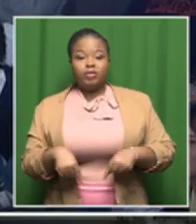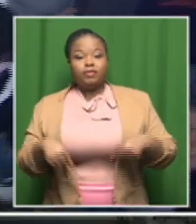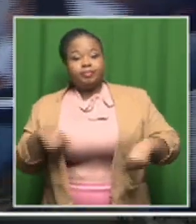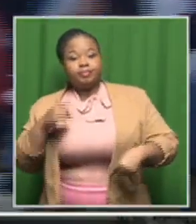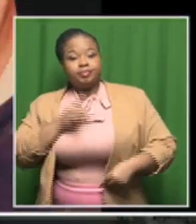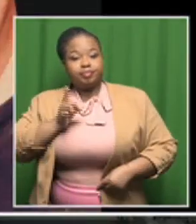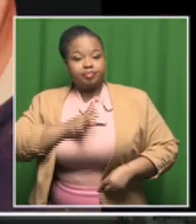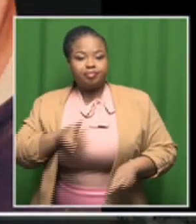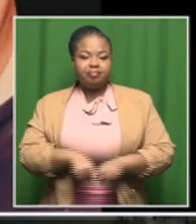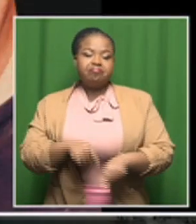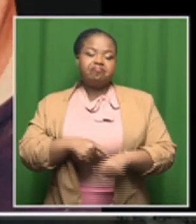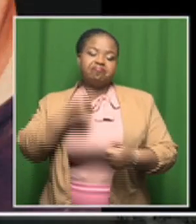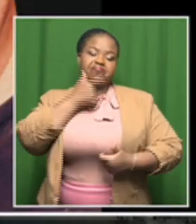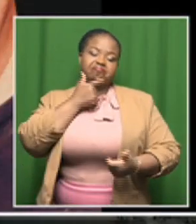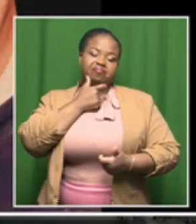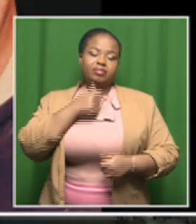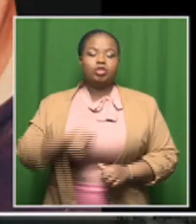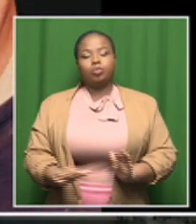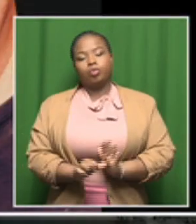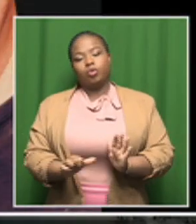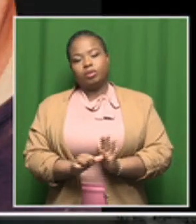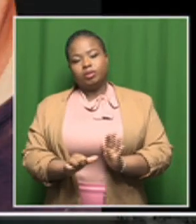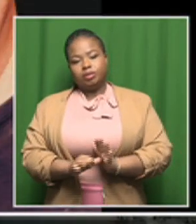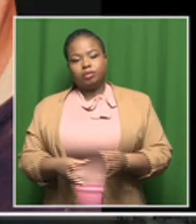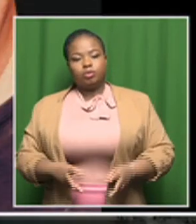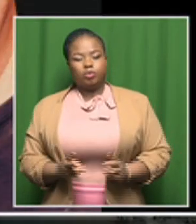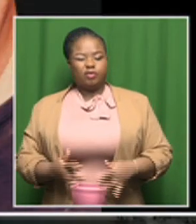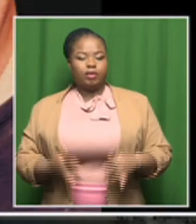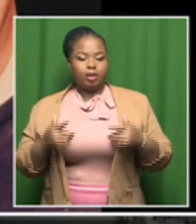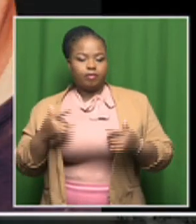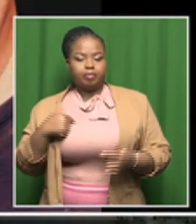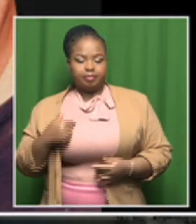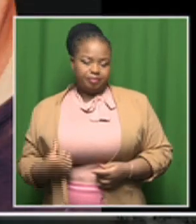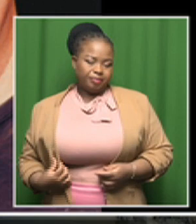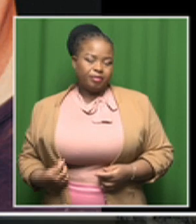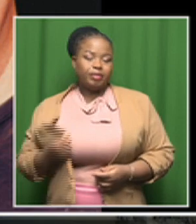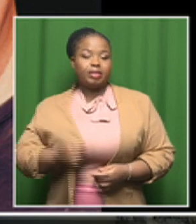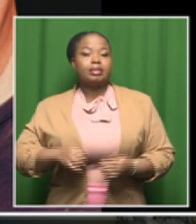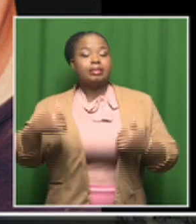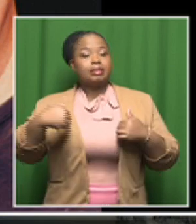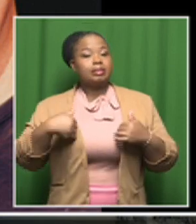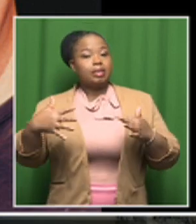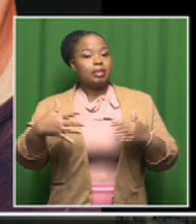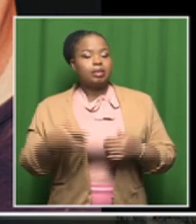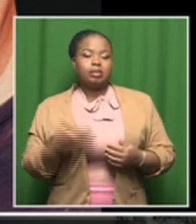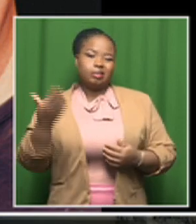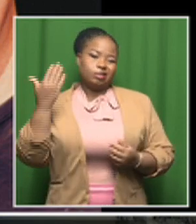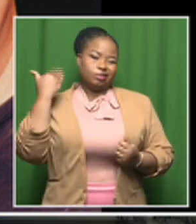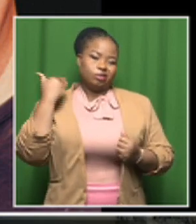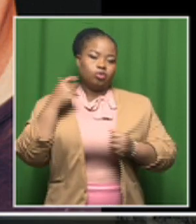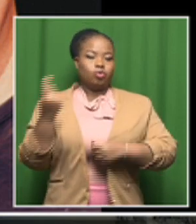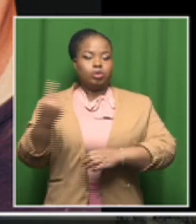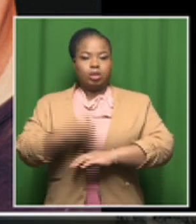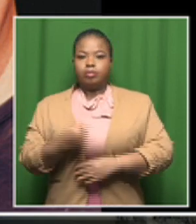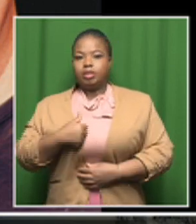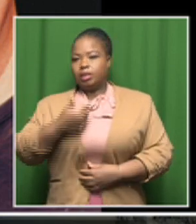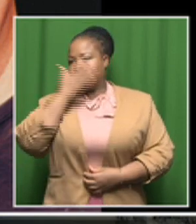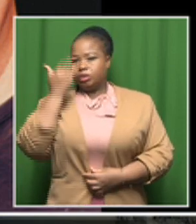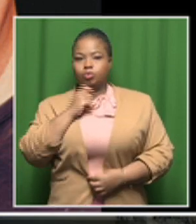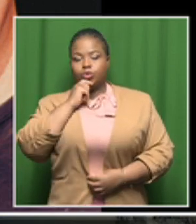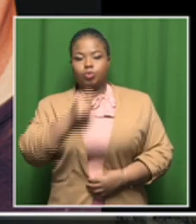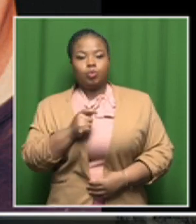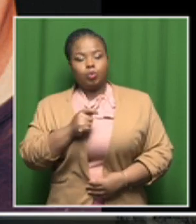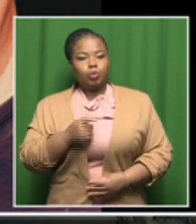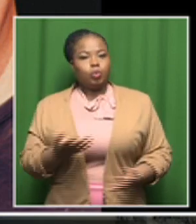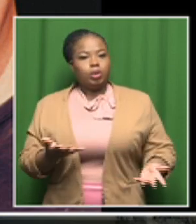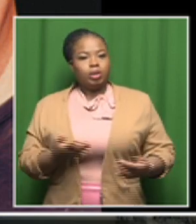very important, it's a way of life for me now. And I think it started back in those days when I didn't know how to confront